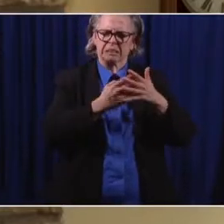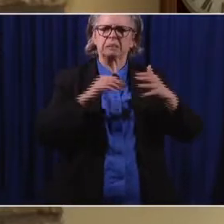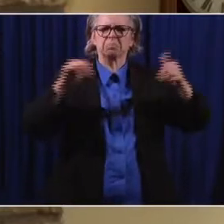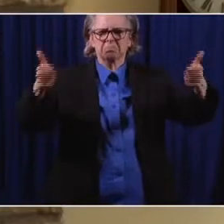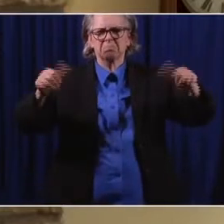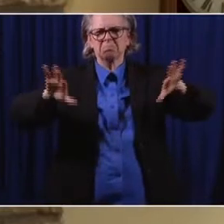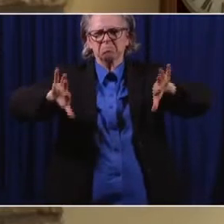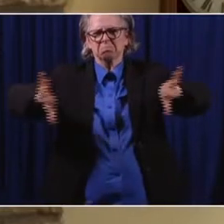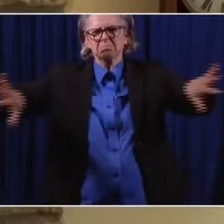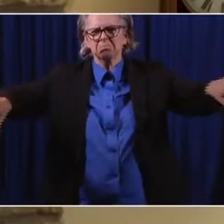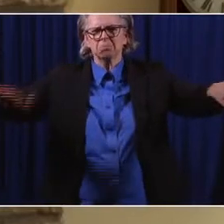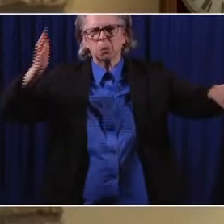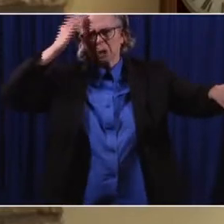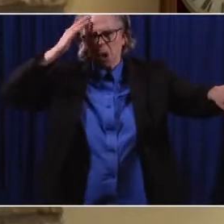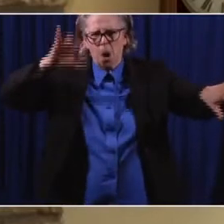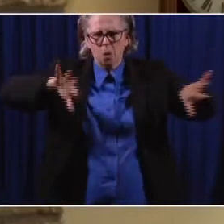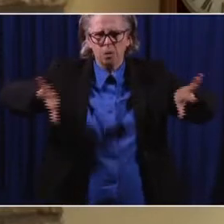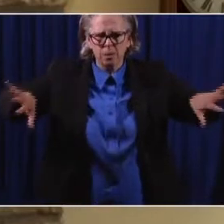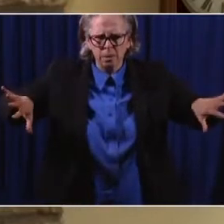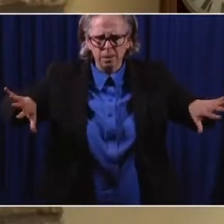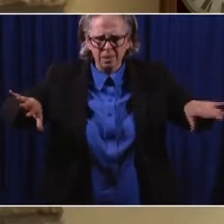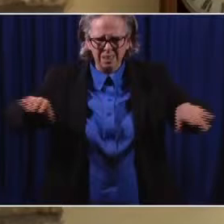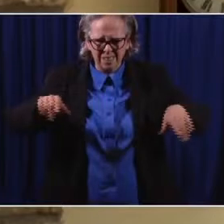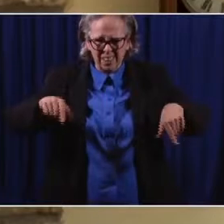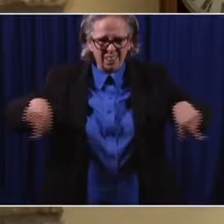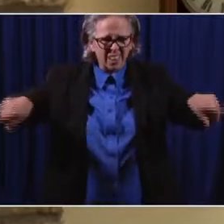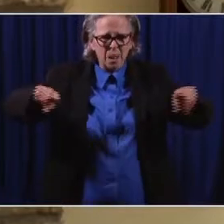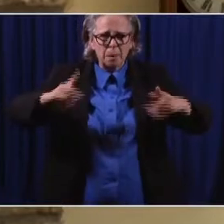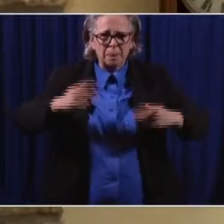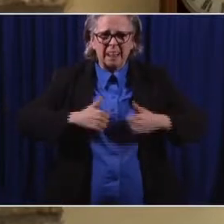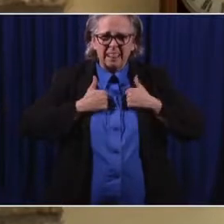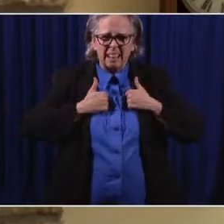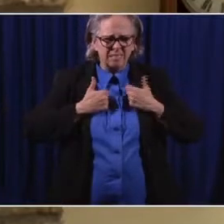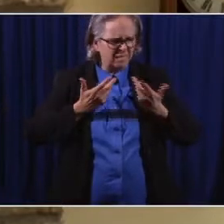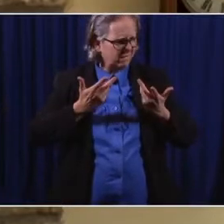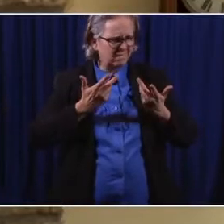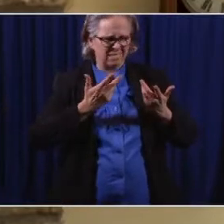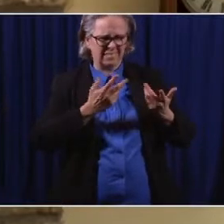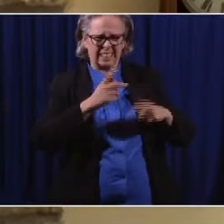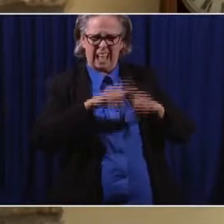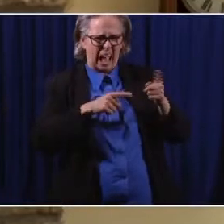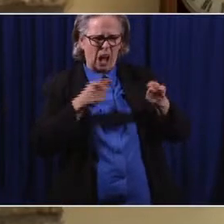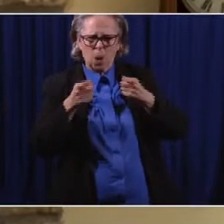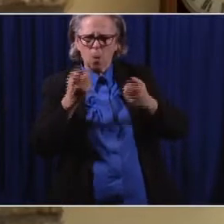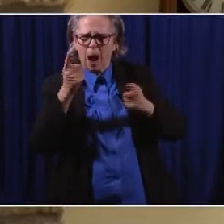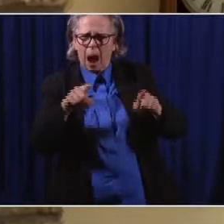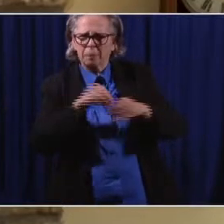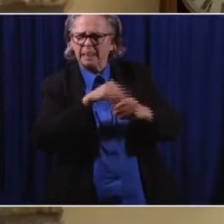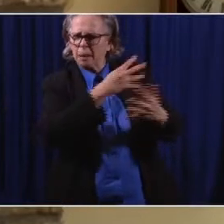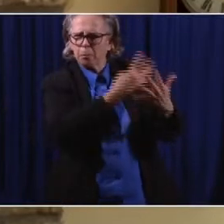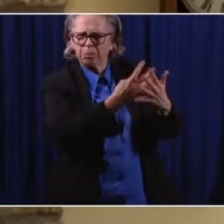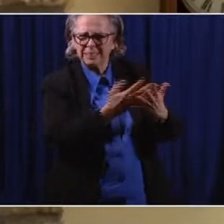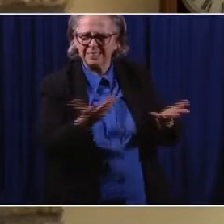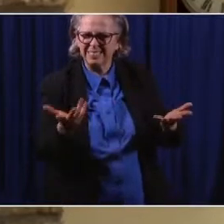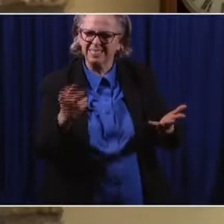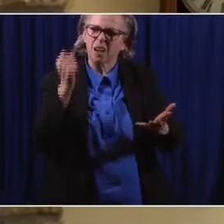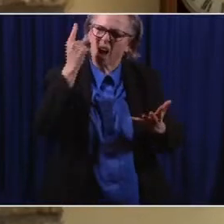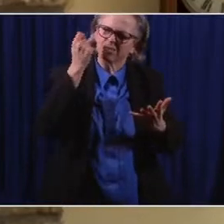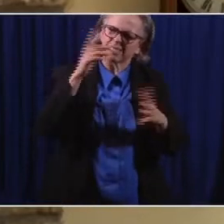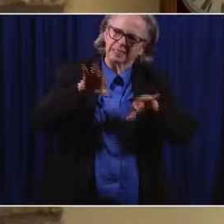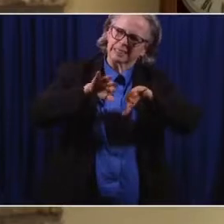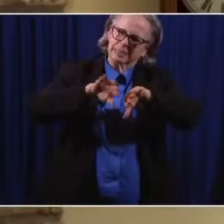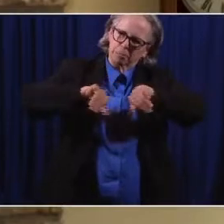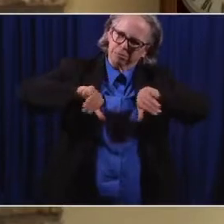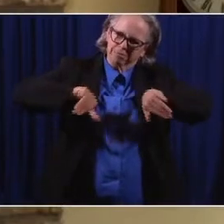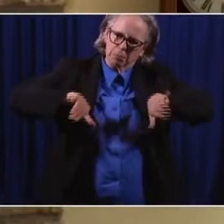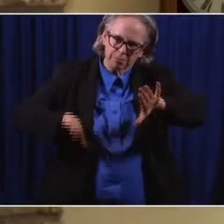are not responsible for what that goes on in the prison. The fact is, however, that